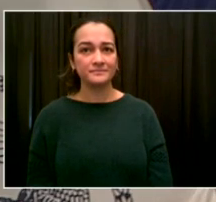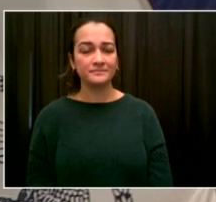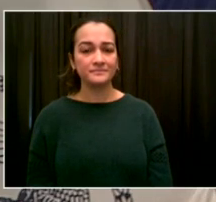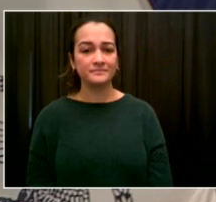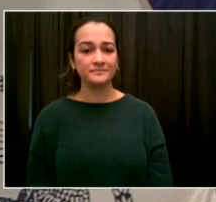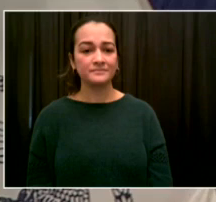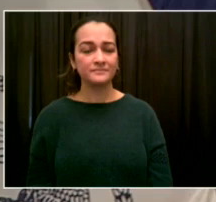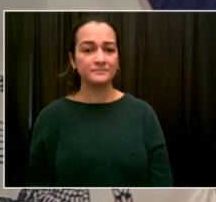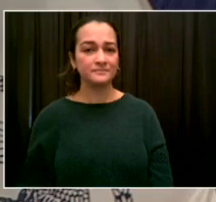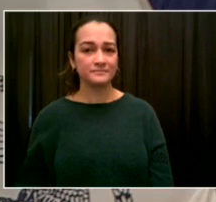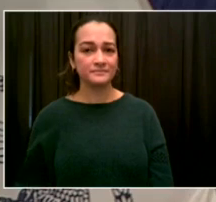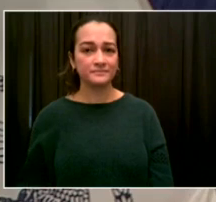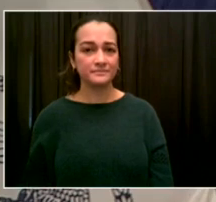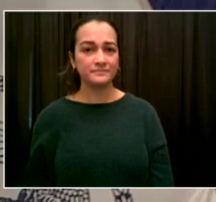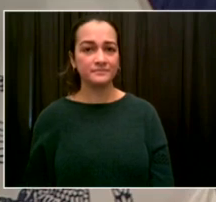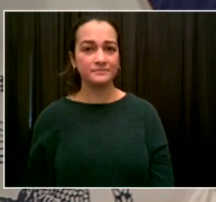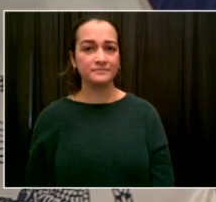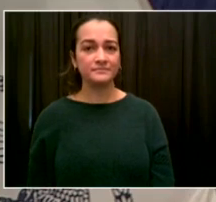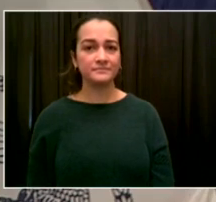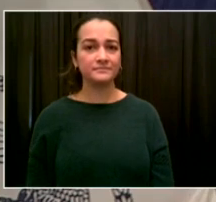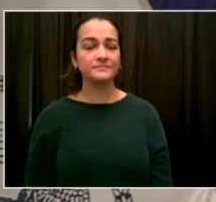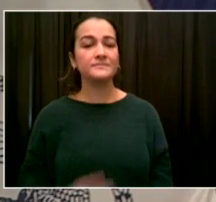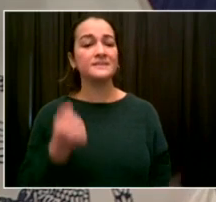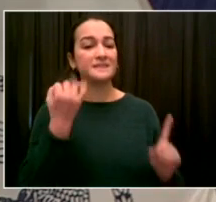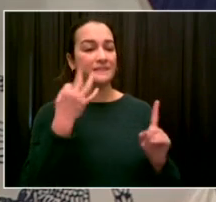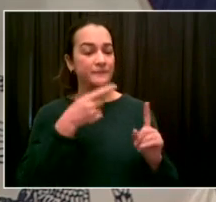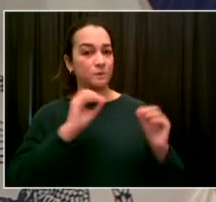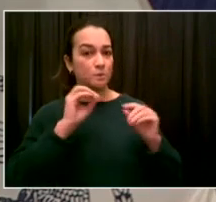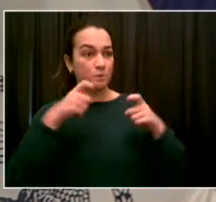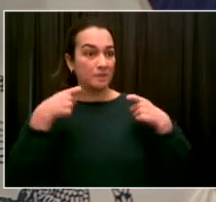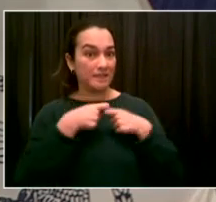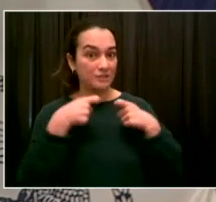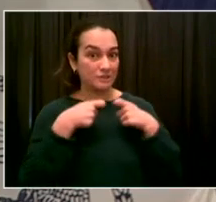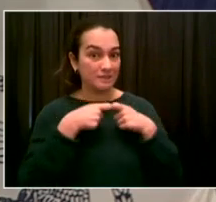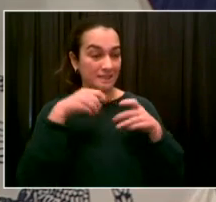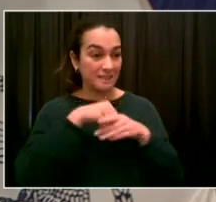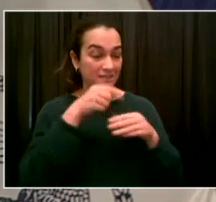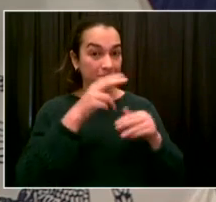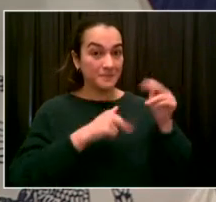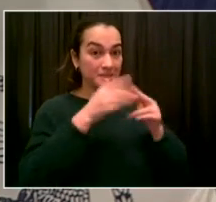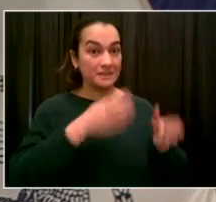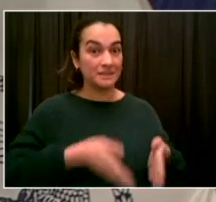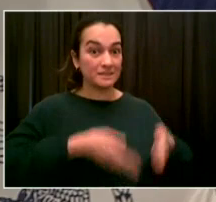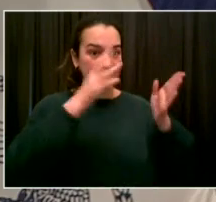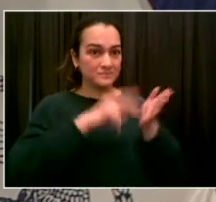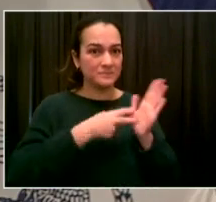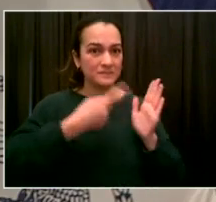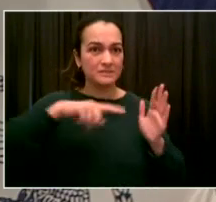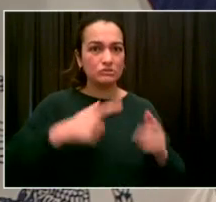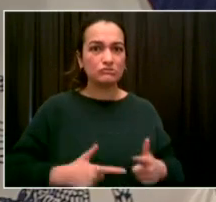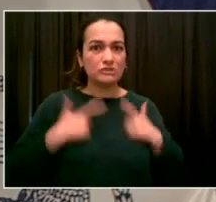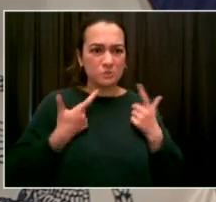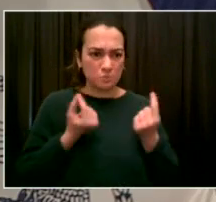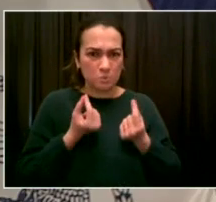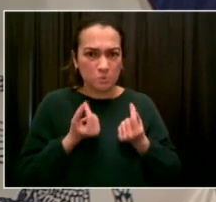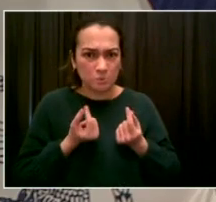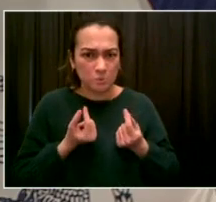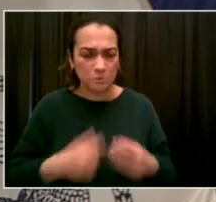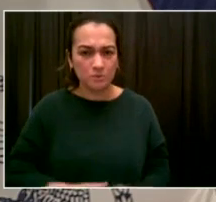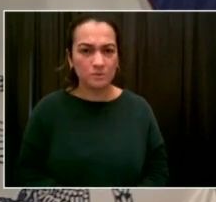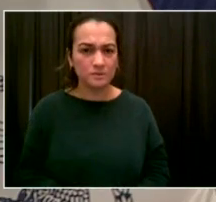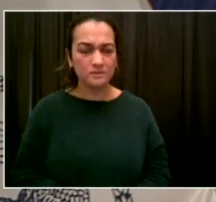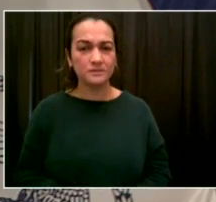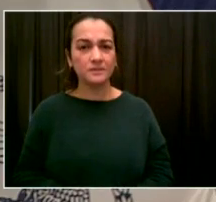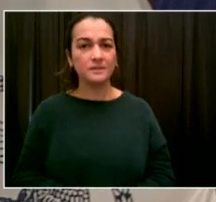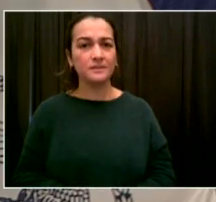the leadership of NYCHA. They've been dealing with this and some other very difficult circumstances because some of the buildings, by nature of their